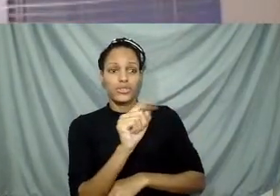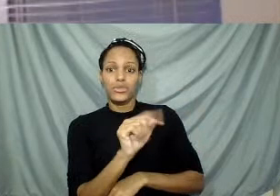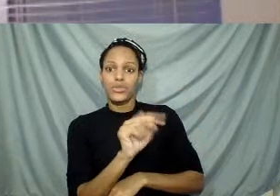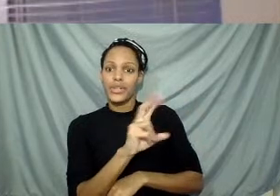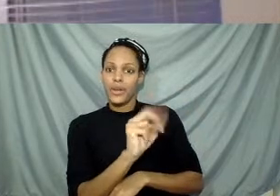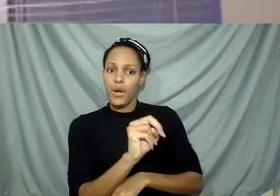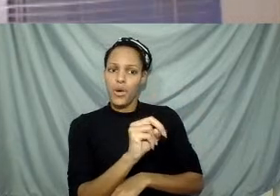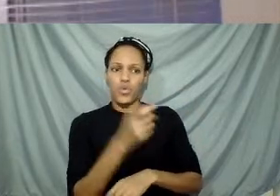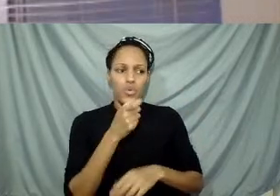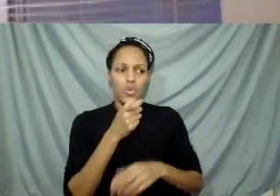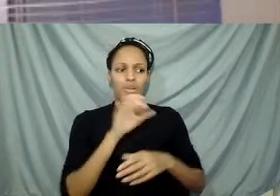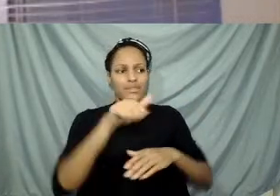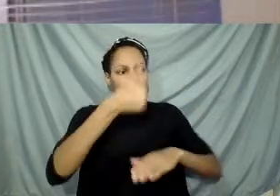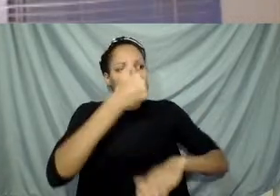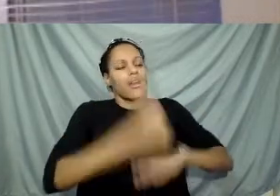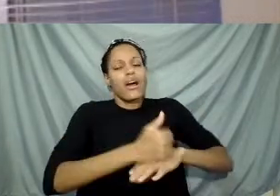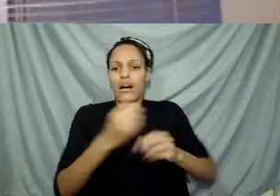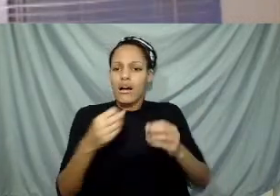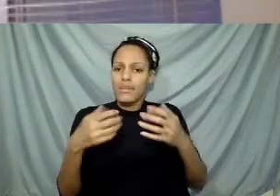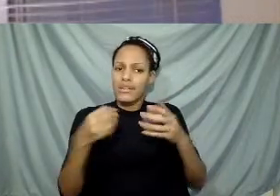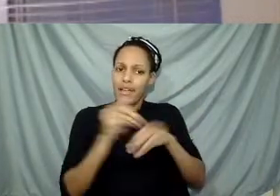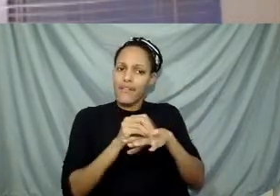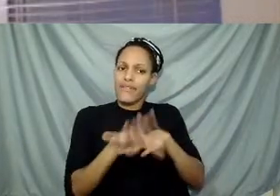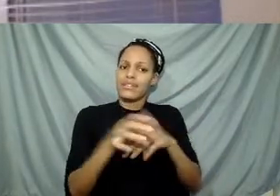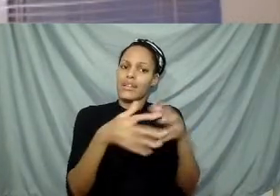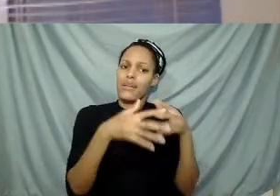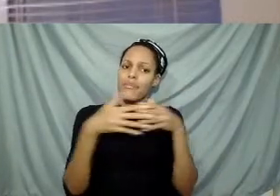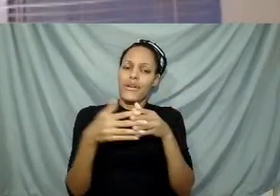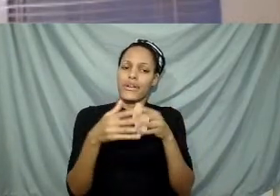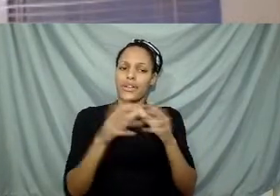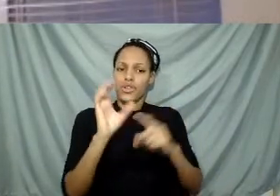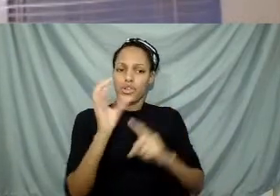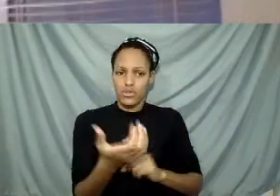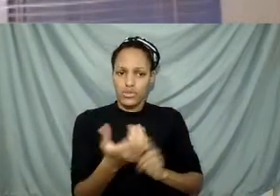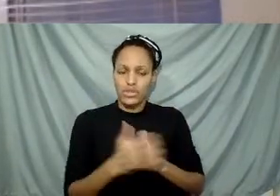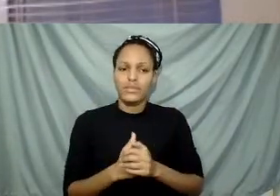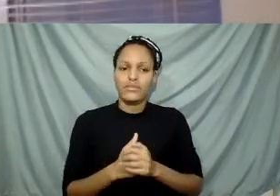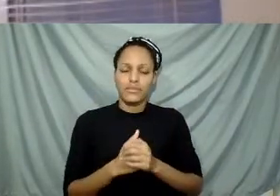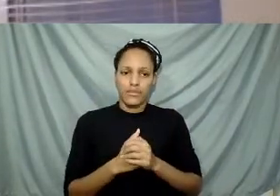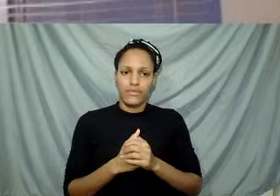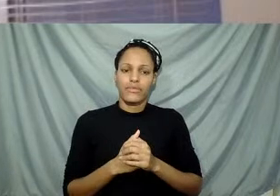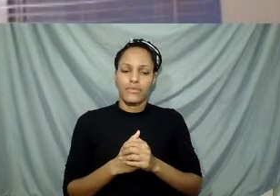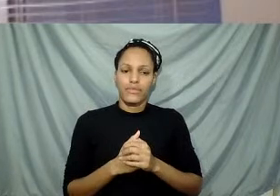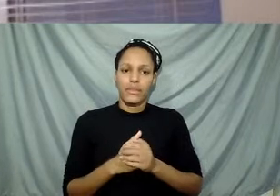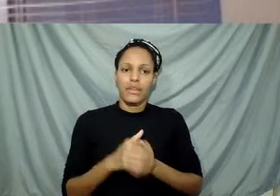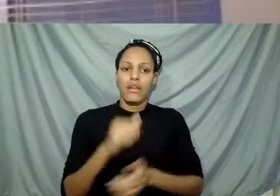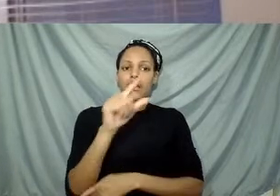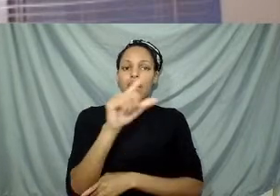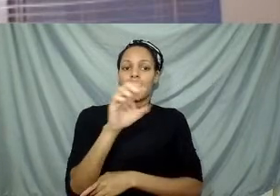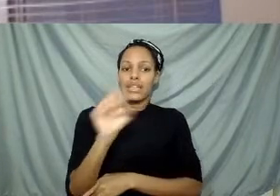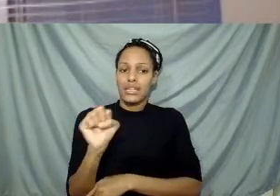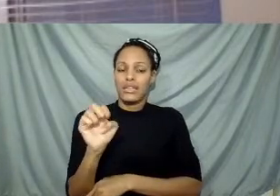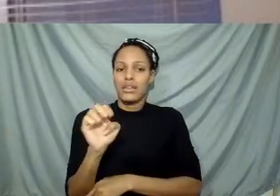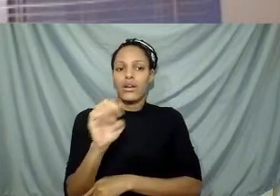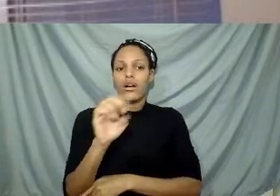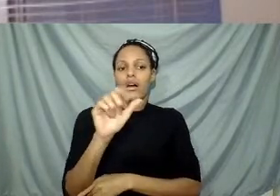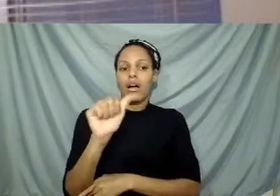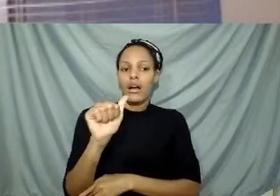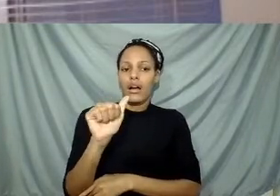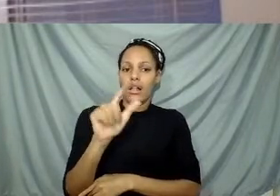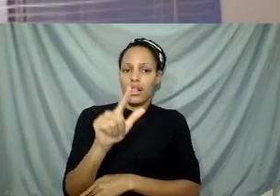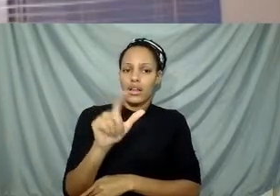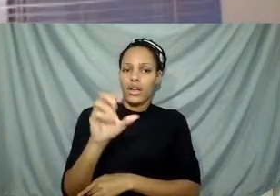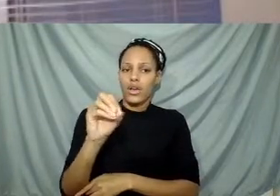At the studio also was Lee Ako Thompson, Now, Ako was